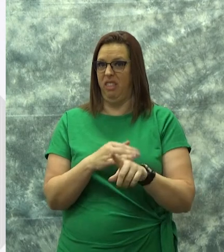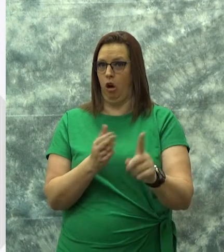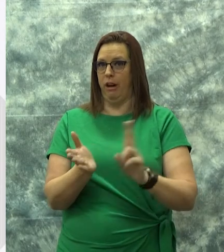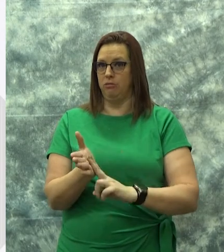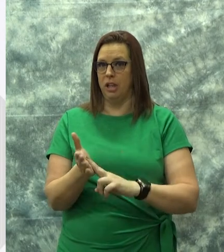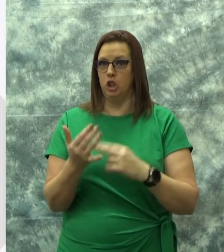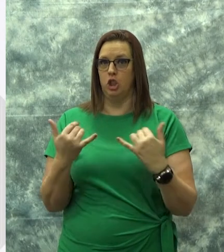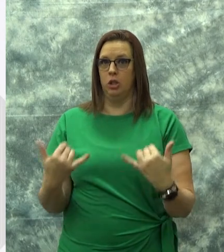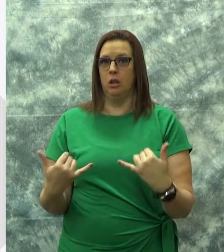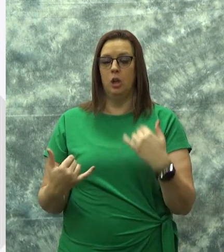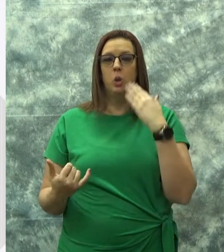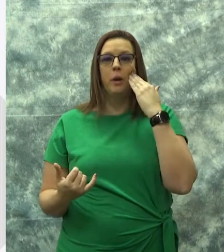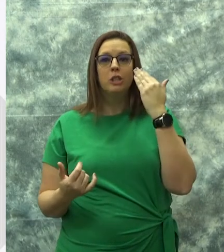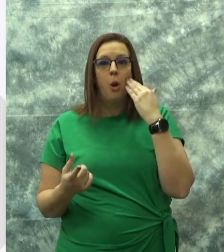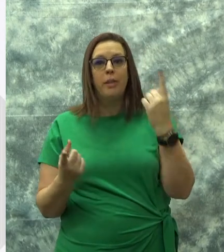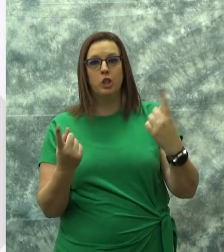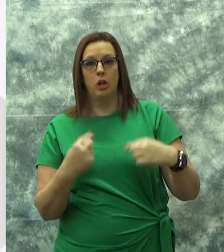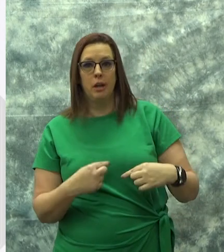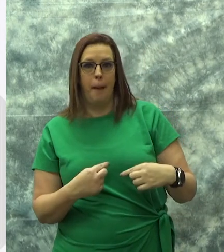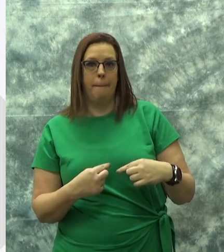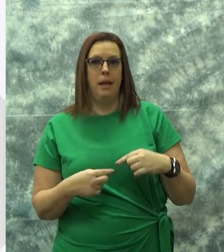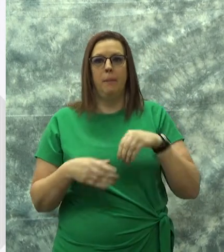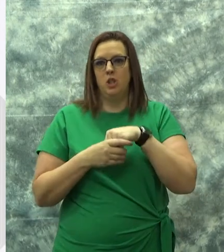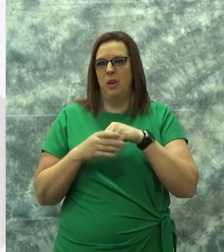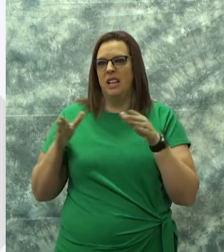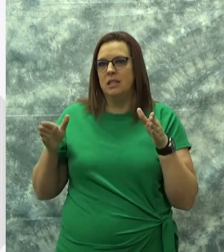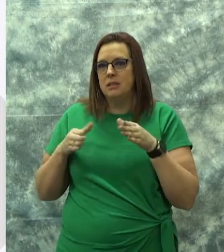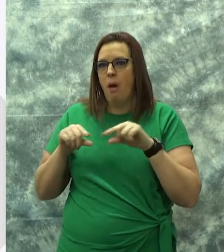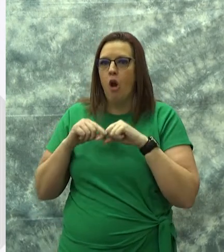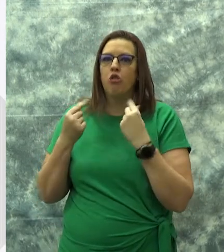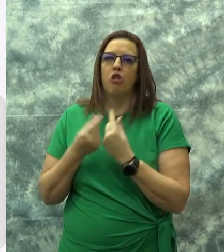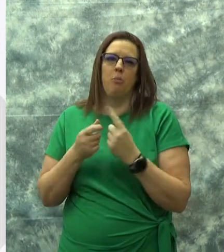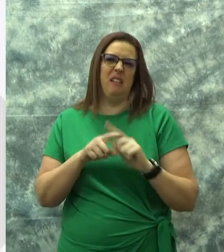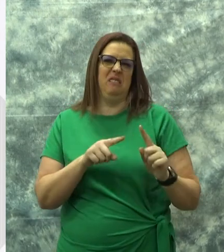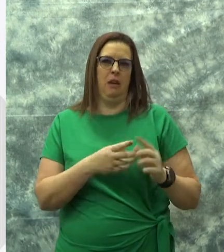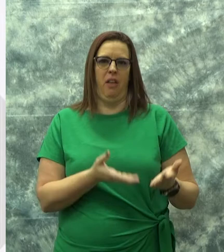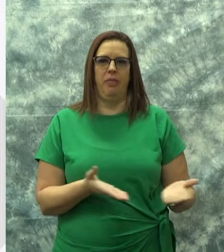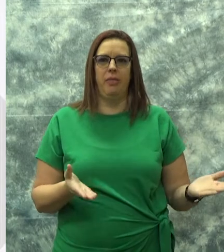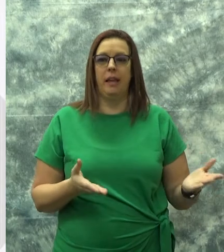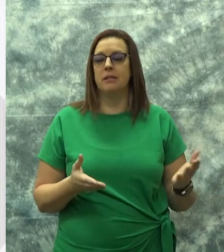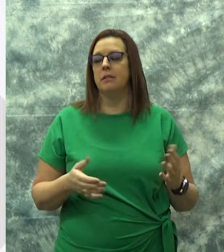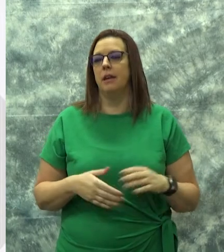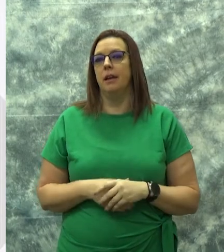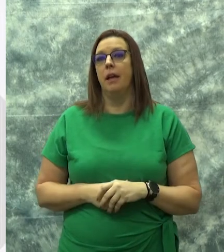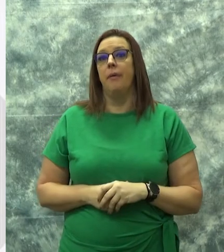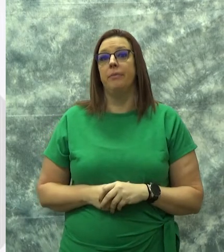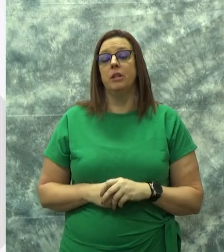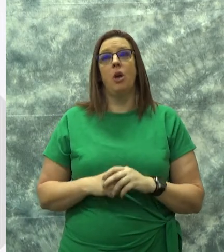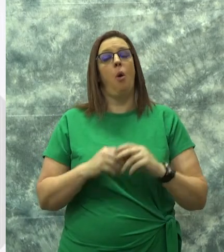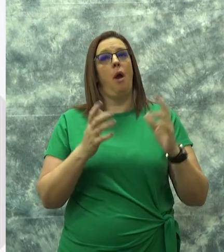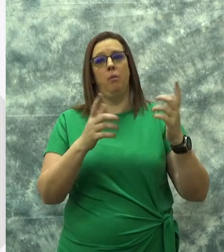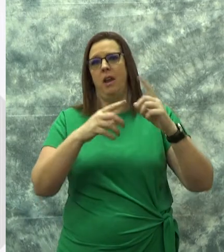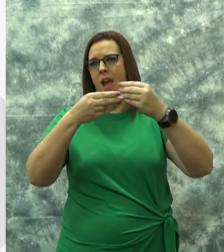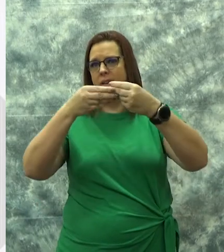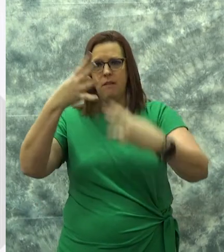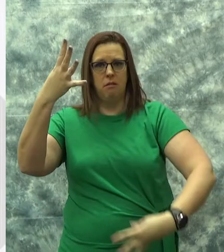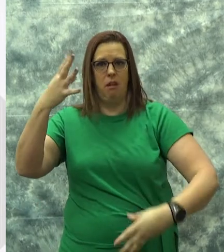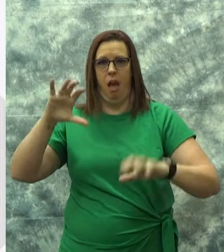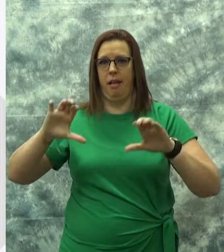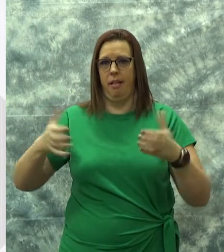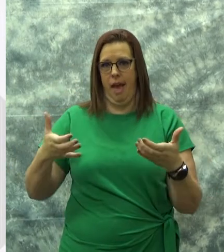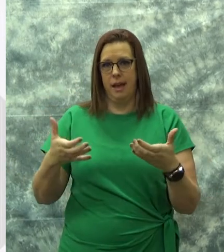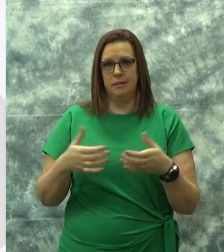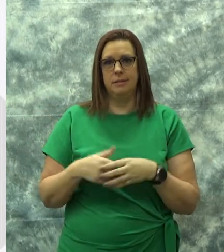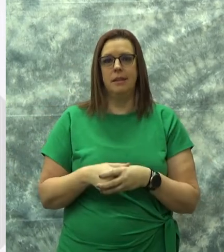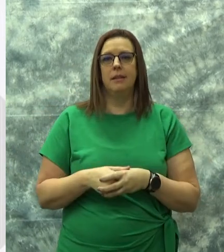get yourself registered so we can know that you're coming and put you into a small group and all sorts of good stuff. Great way to be in community. Lots of other